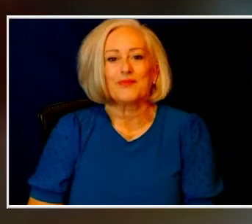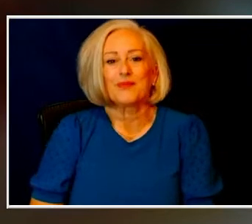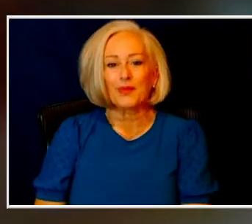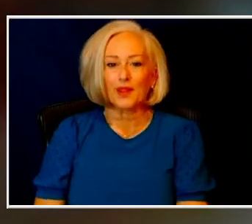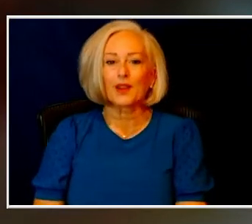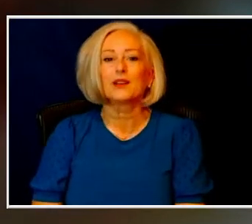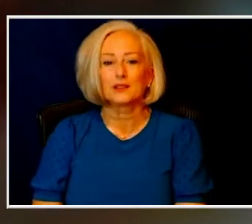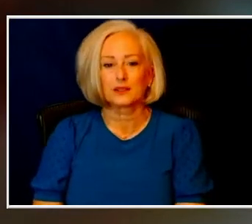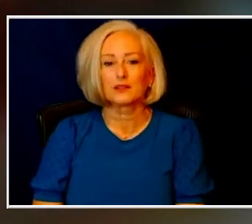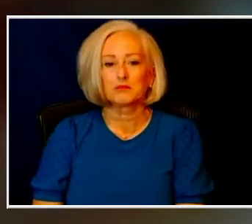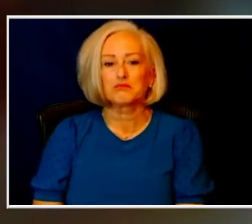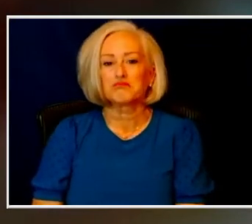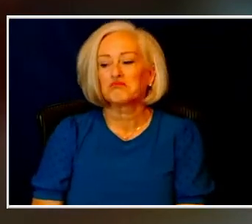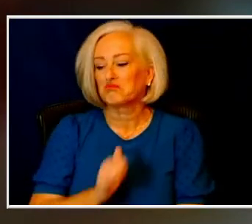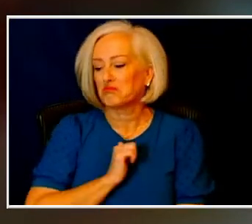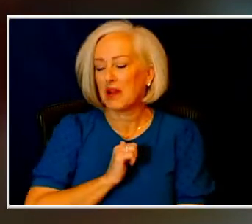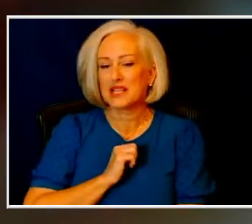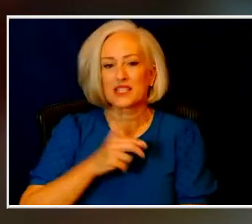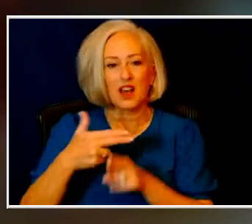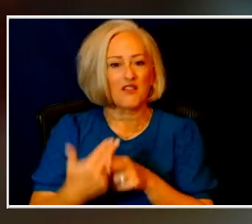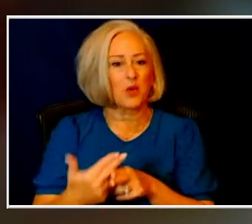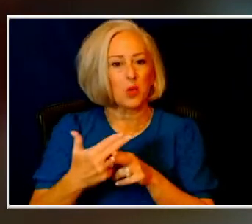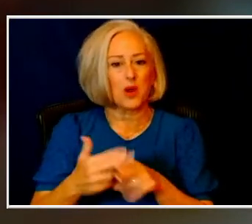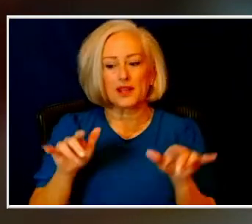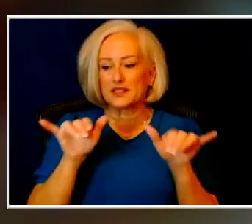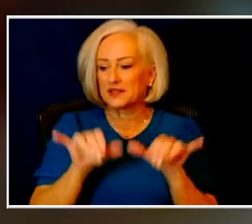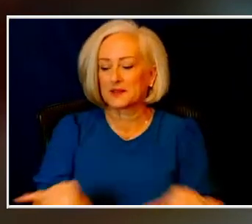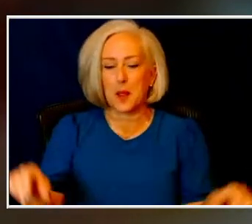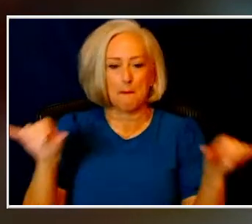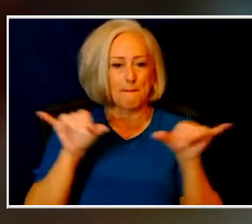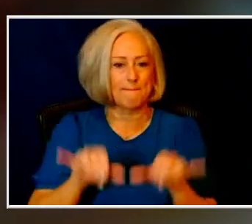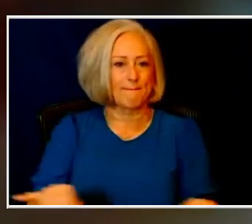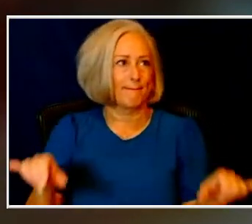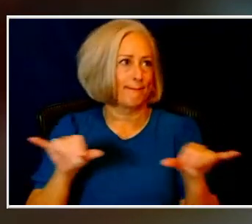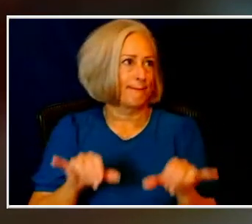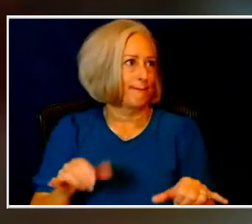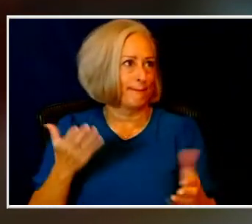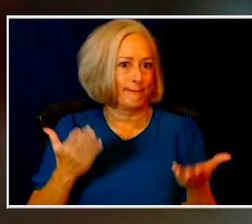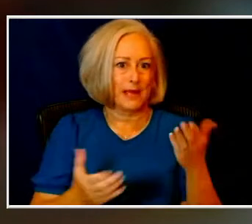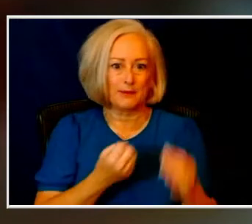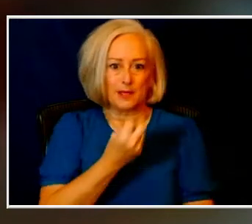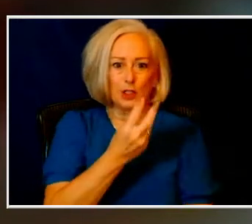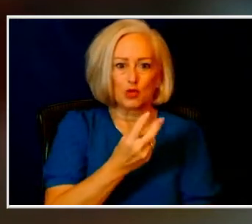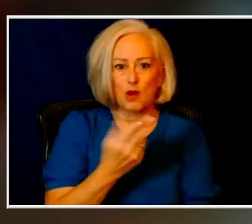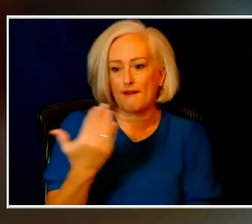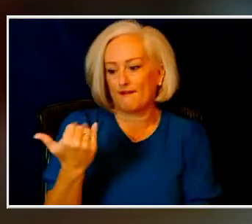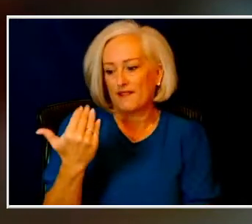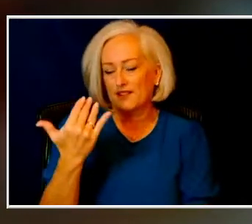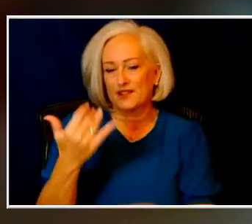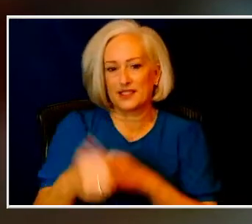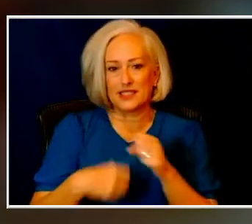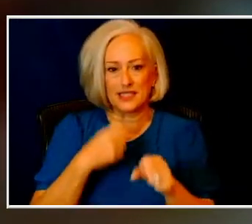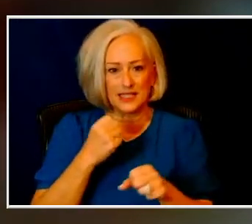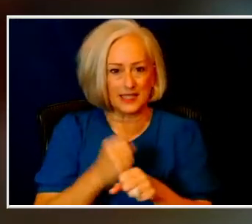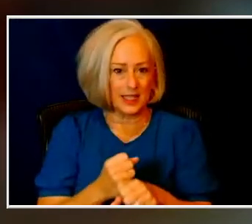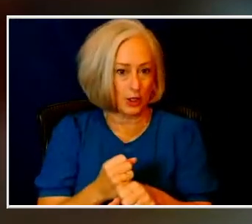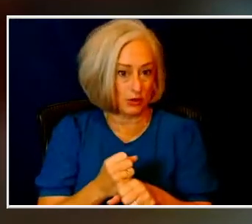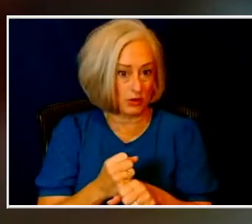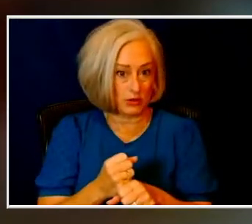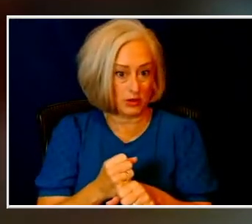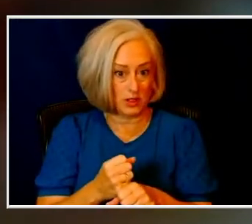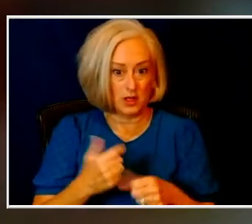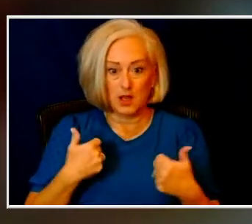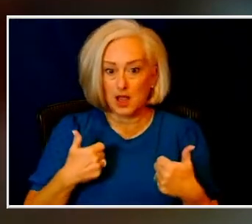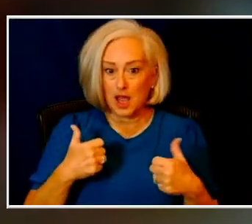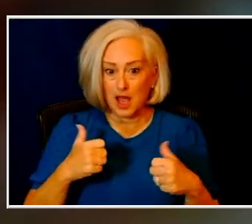I've weighed the same thing for about 12, 15 years. I tried commercial